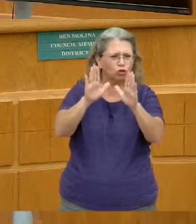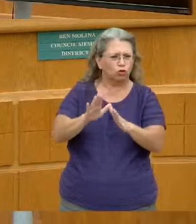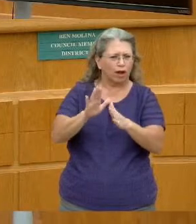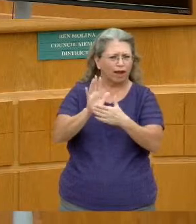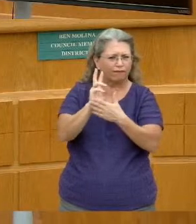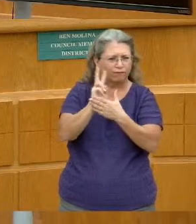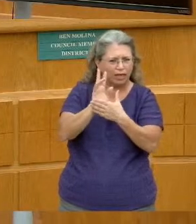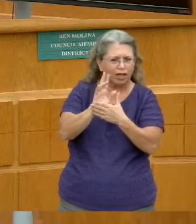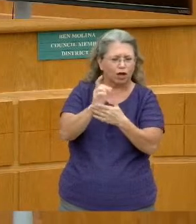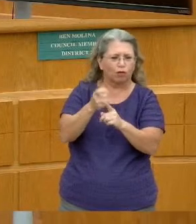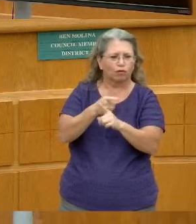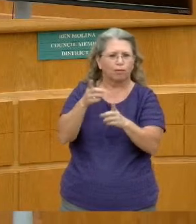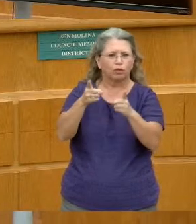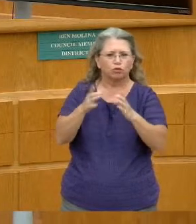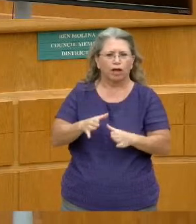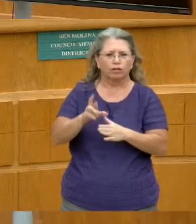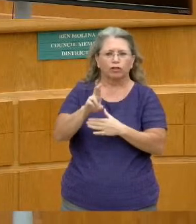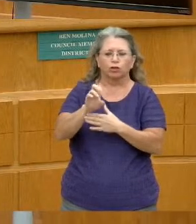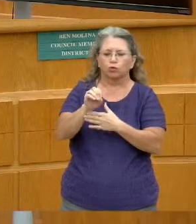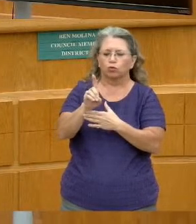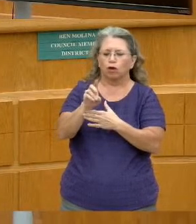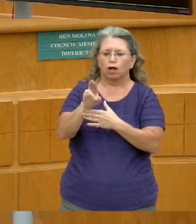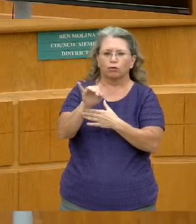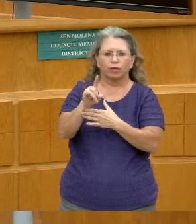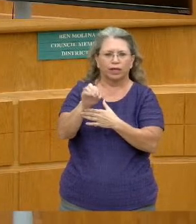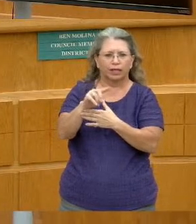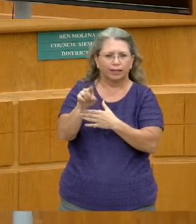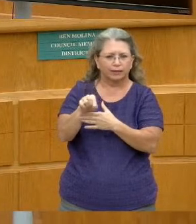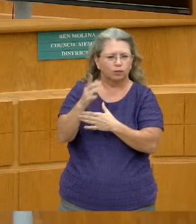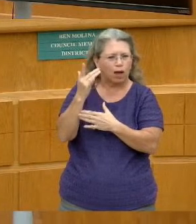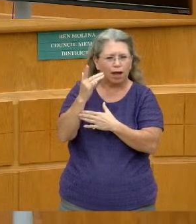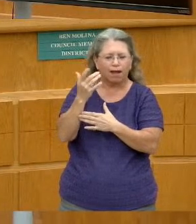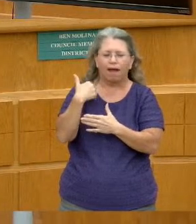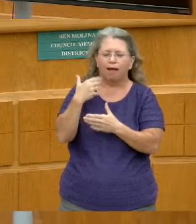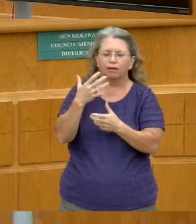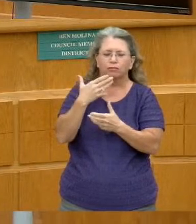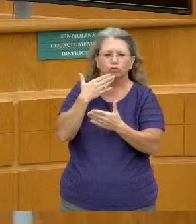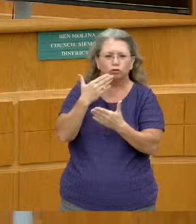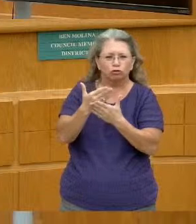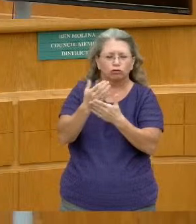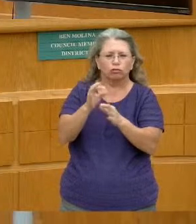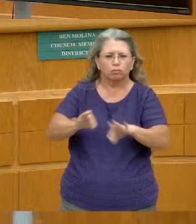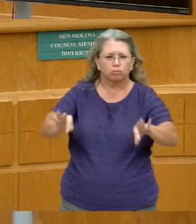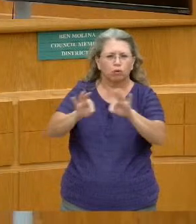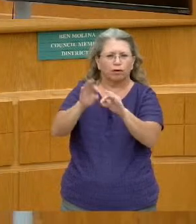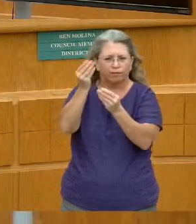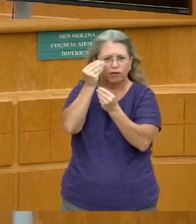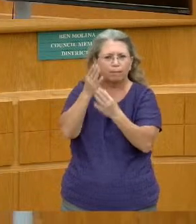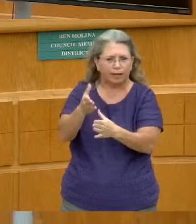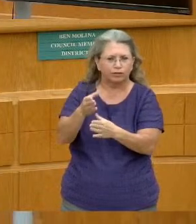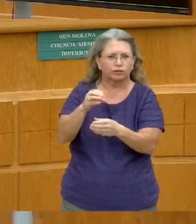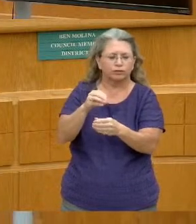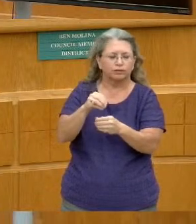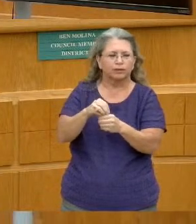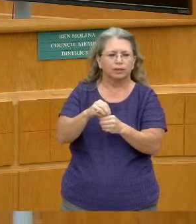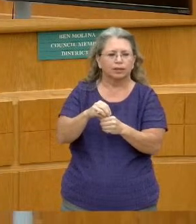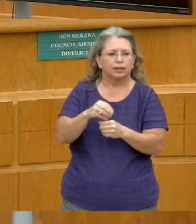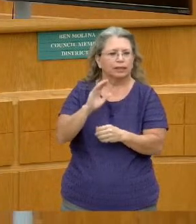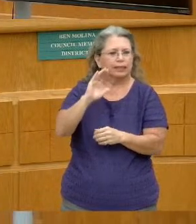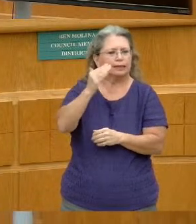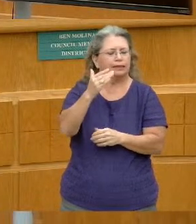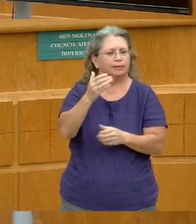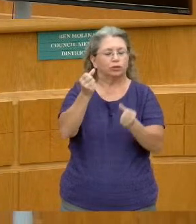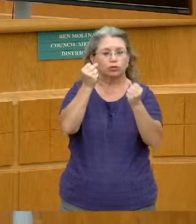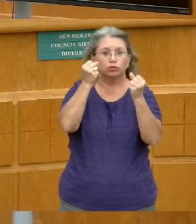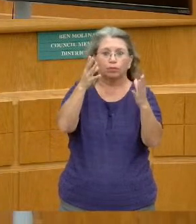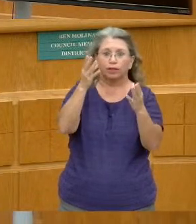by Director Rodriguez, mainly because it had such valuable information. And it seems like, there's so much information,